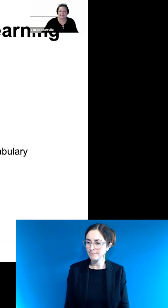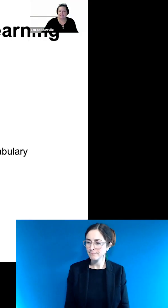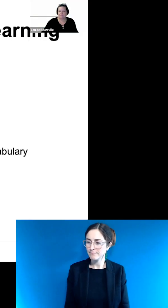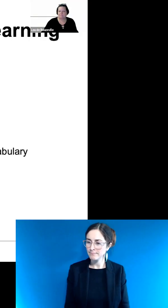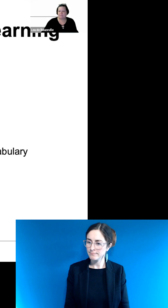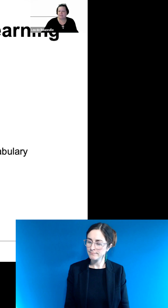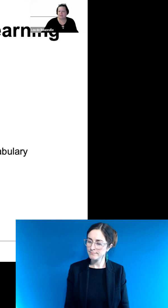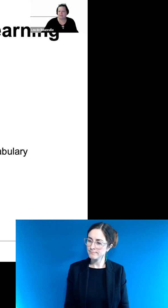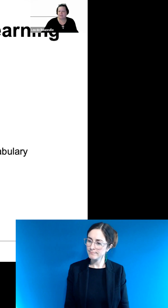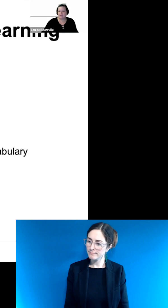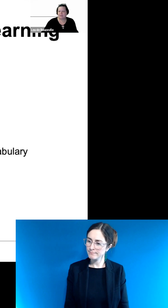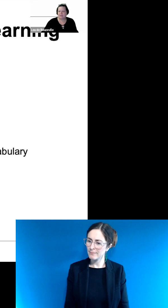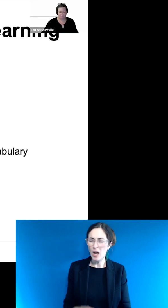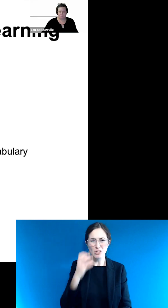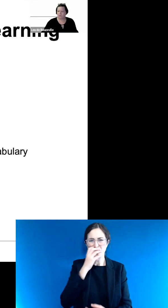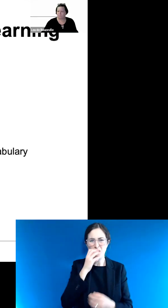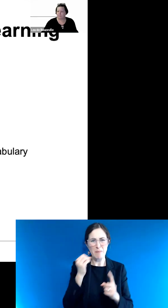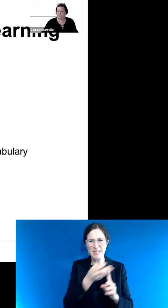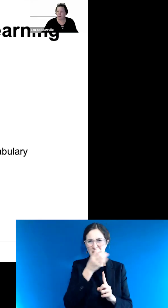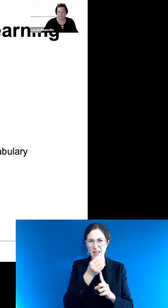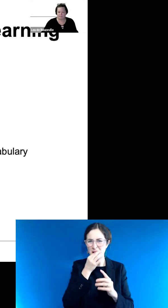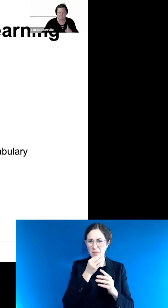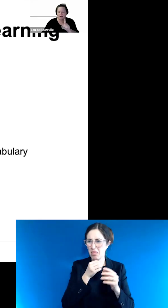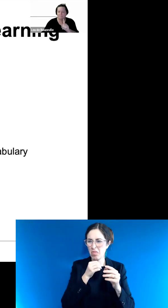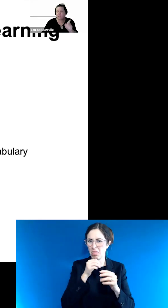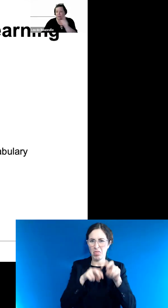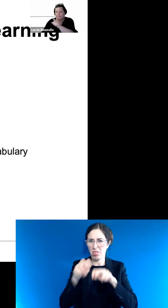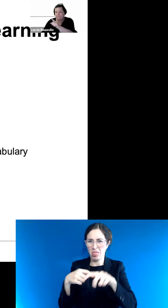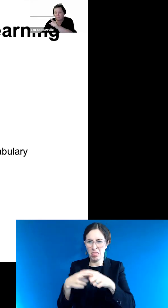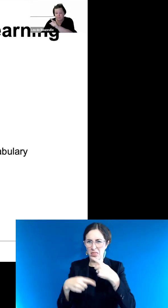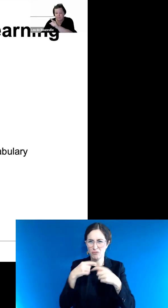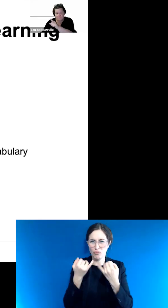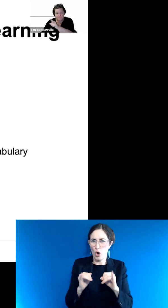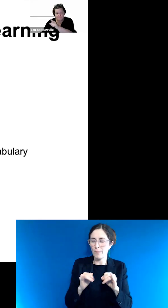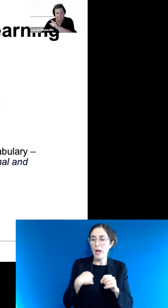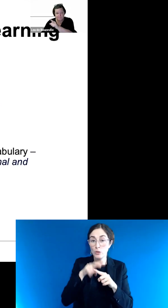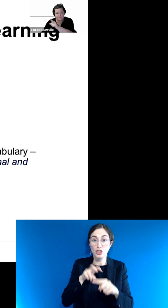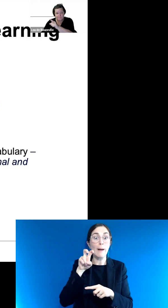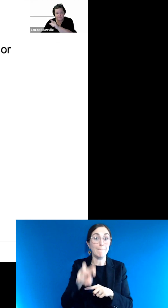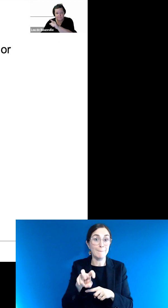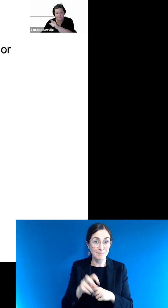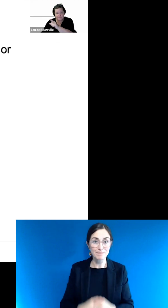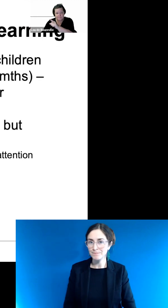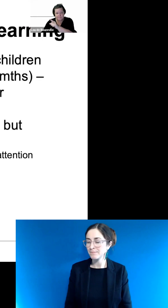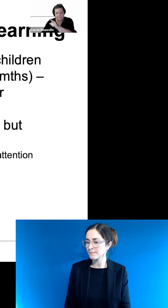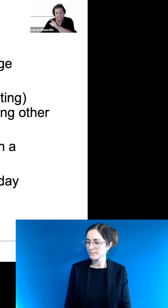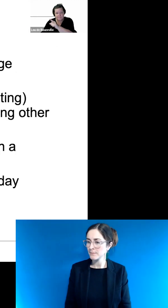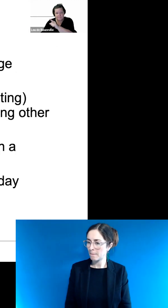It doesn't mean though, oh, I must have reordered my slides. I'm going to jump forward for 1 second.